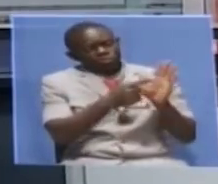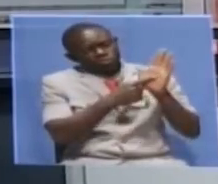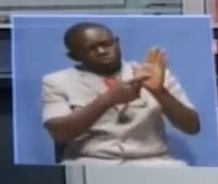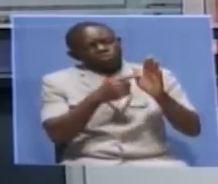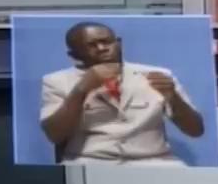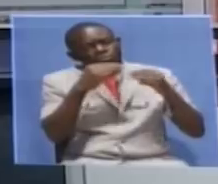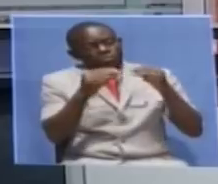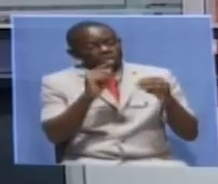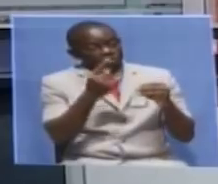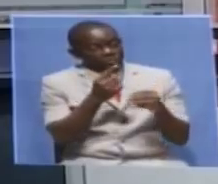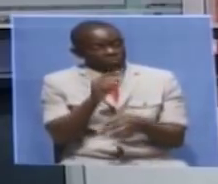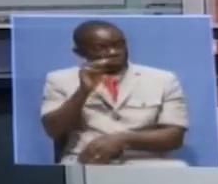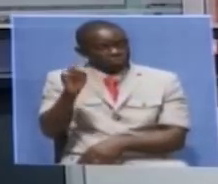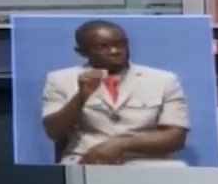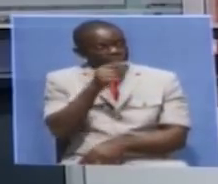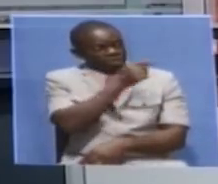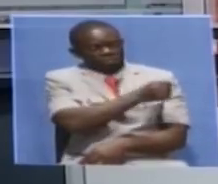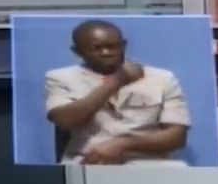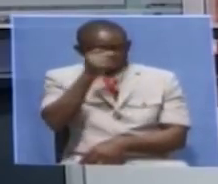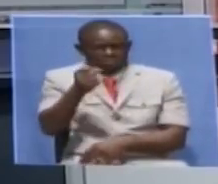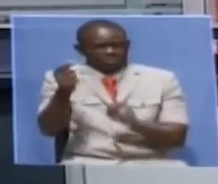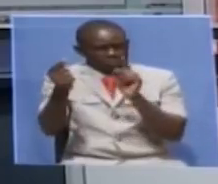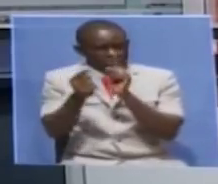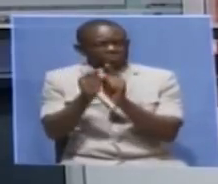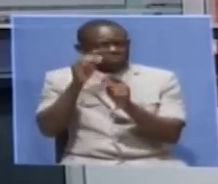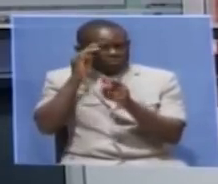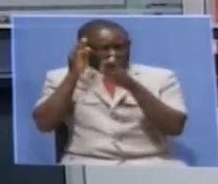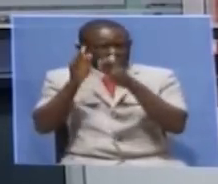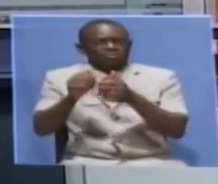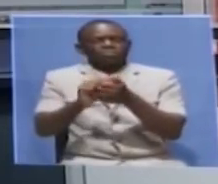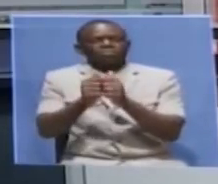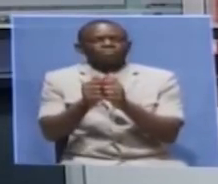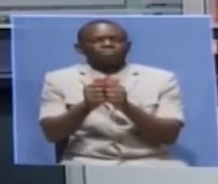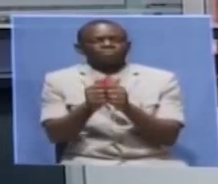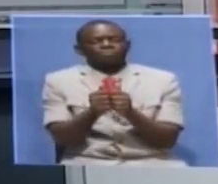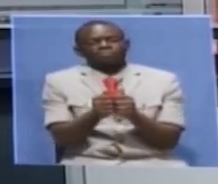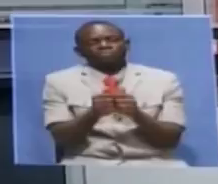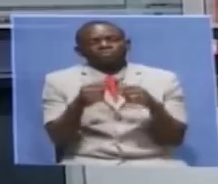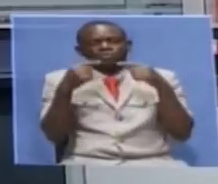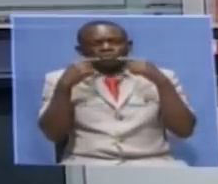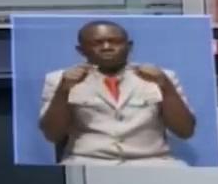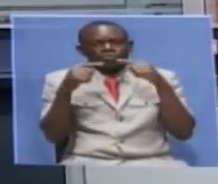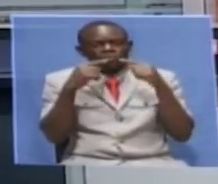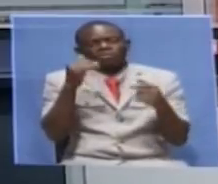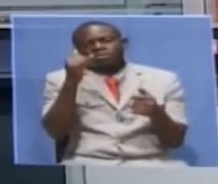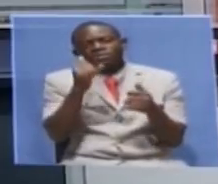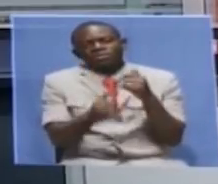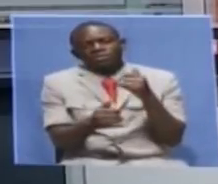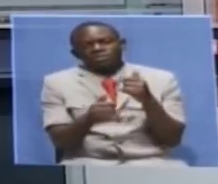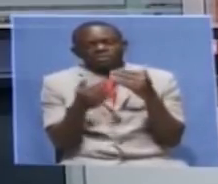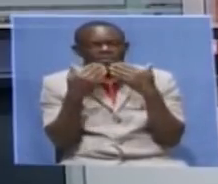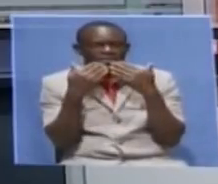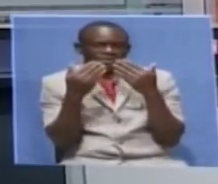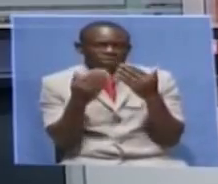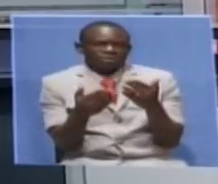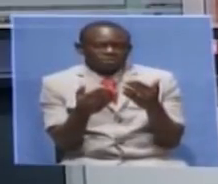presentation to the Minister of Sports on Monday next week. And this is where we end the main news. I would like to thank you so much for watching.